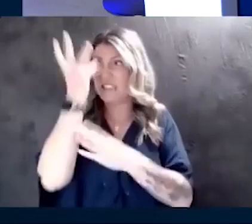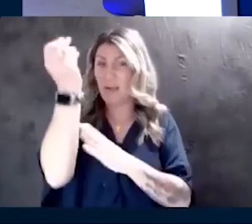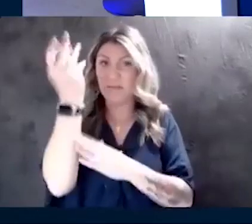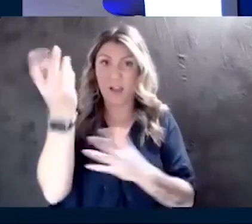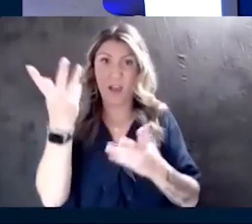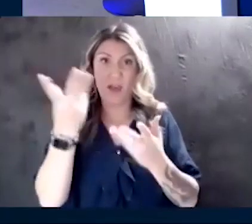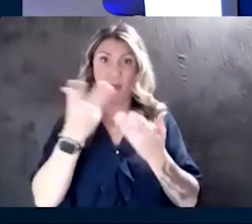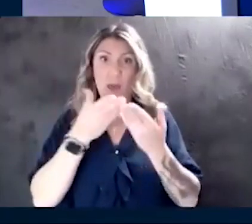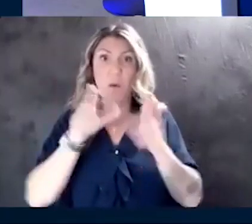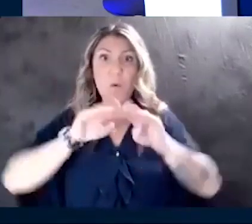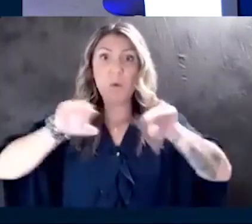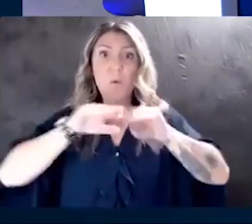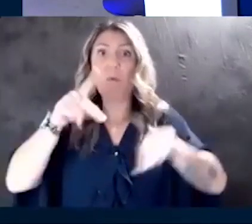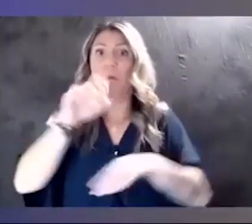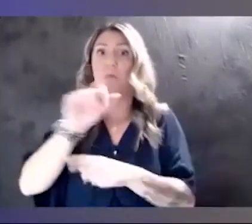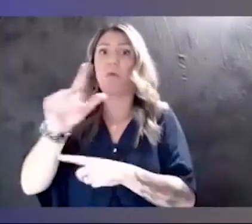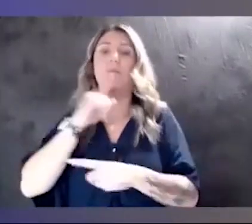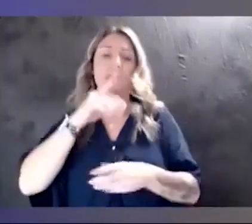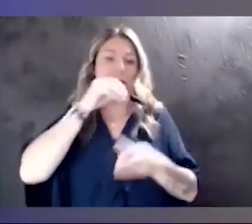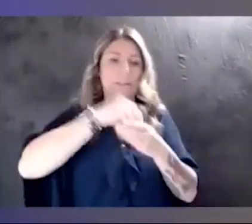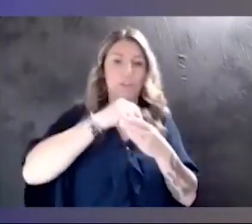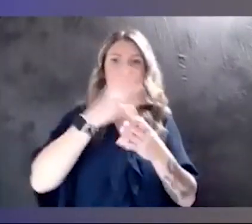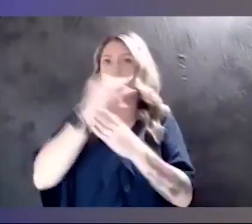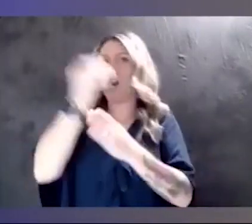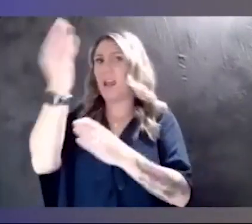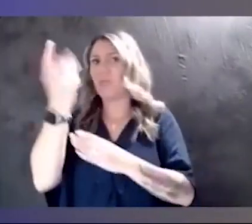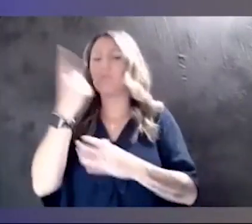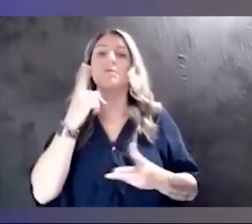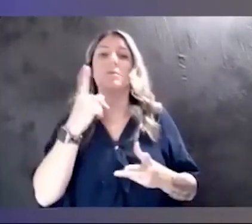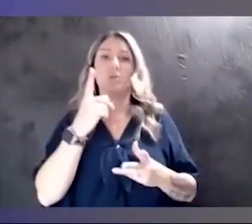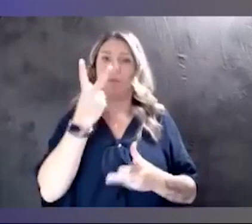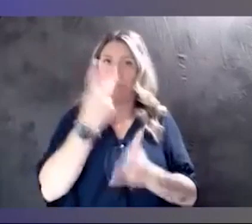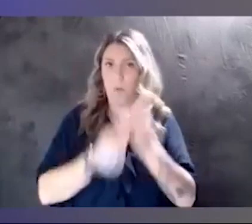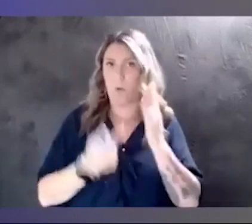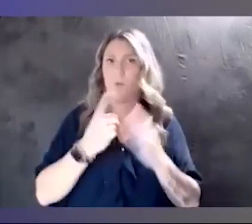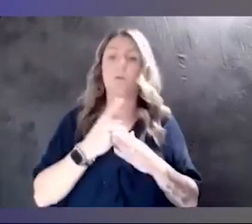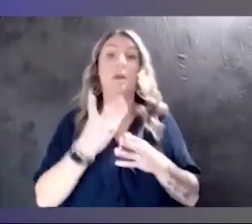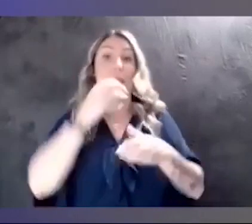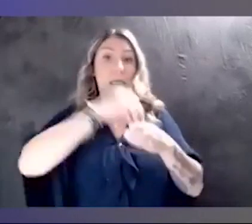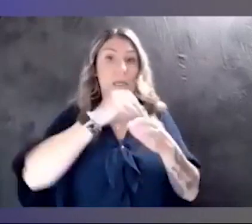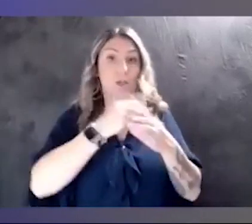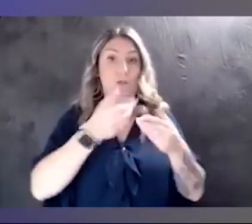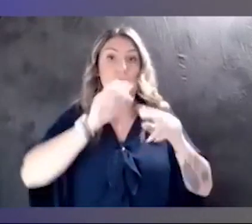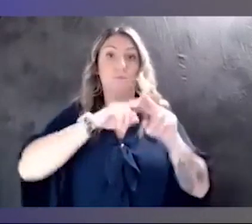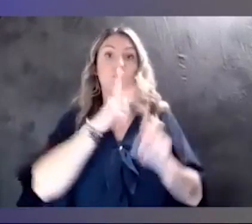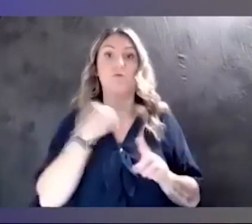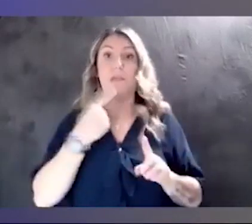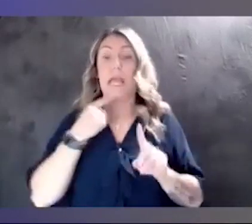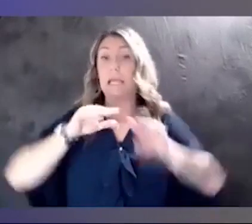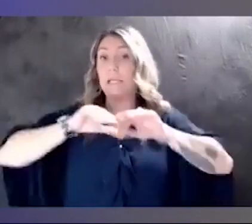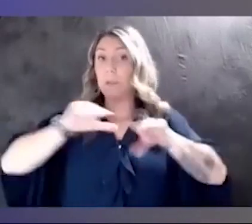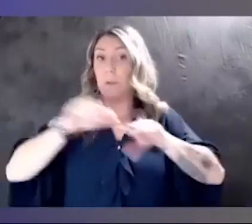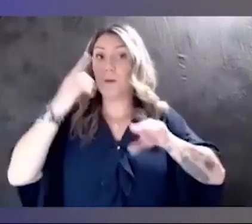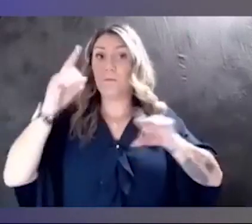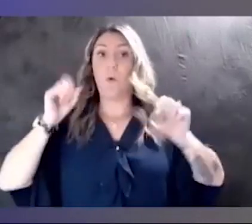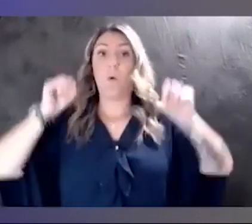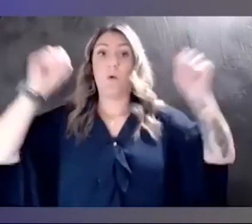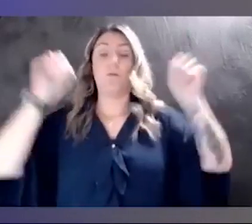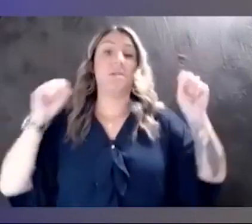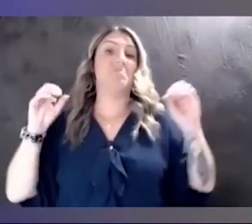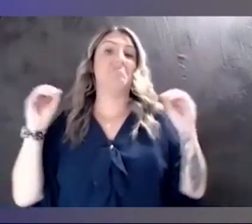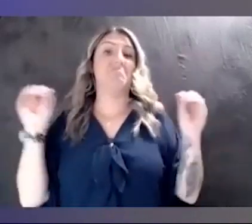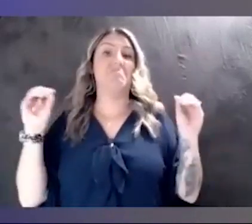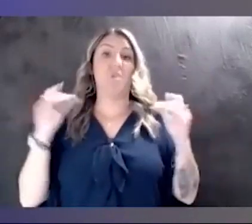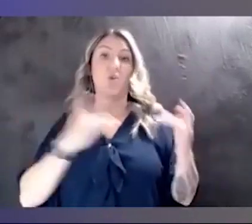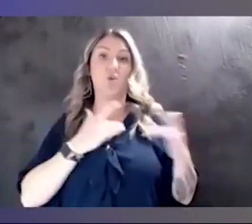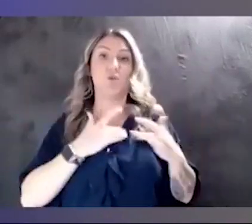that question because indoor-outdoor, there's indoor aquatic center, which increases the risk. I actually do some swimming for fitness, and I have no concern whatsoever if I have my